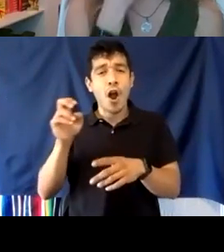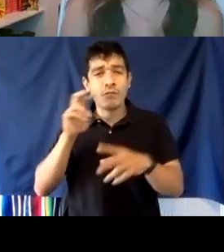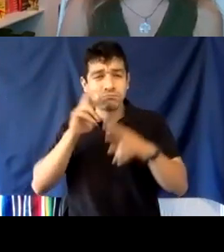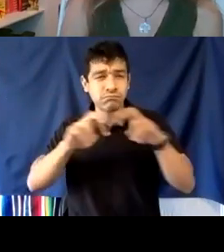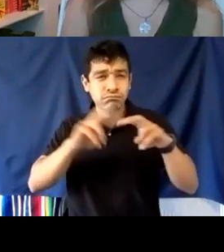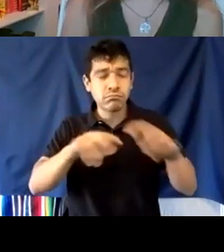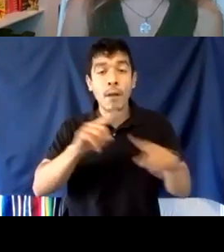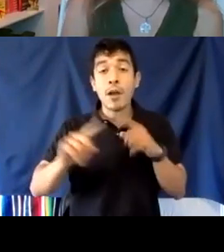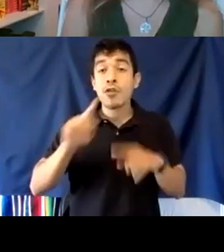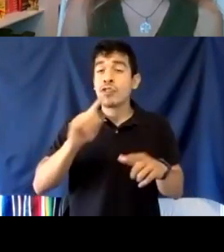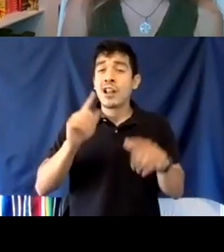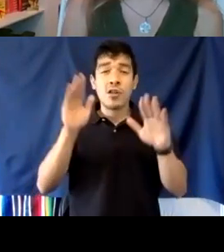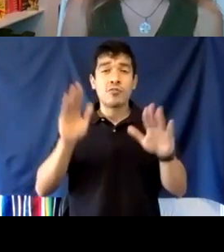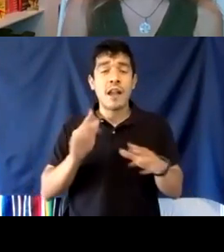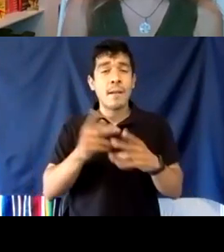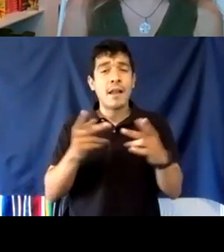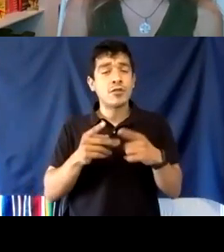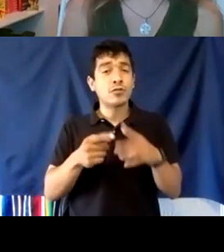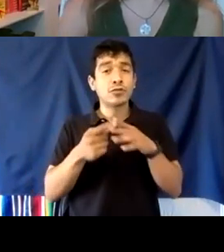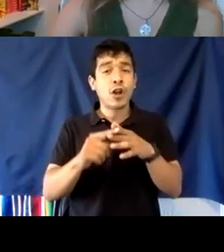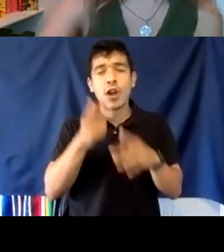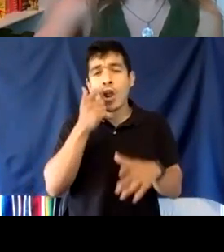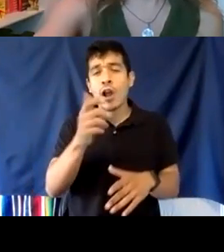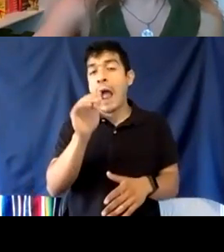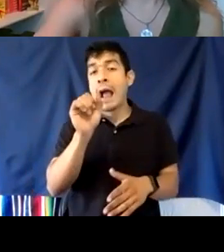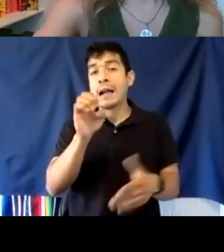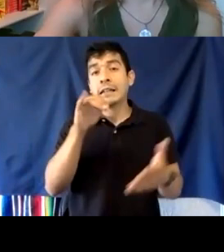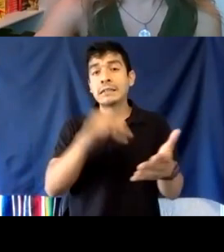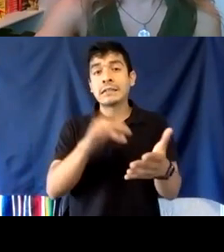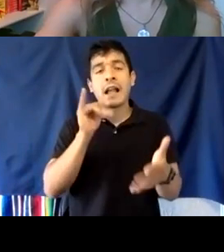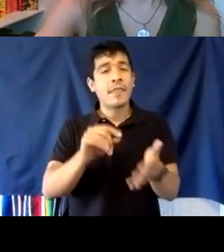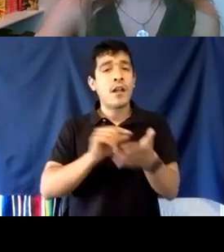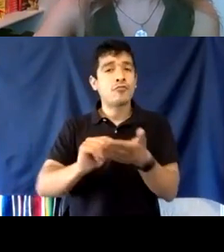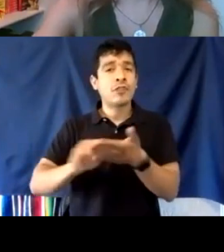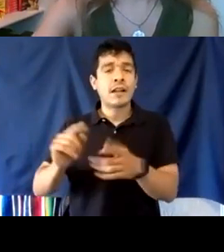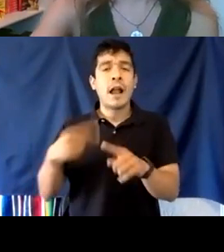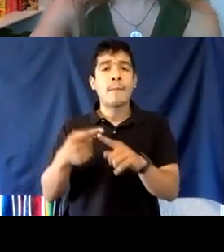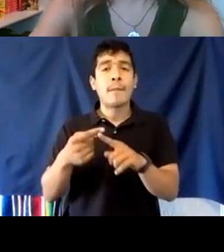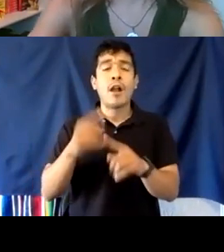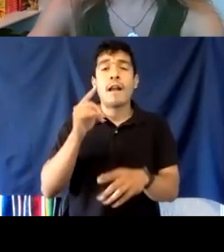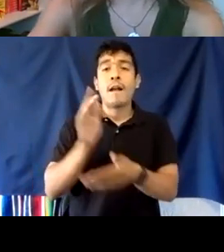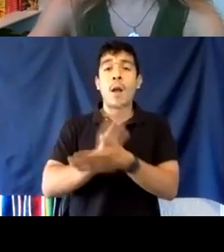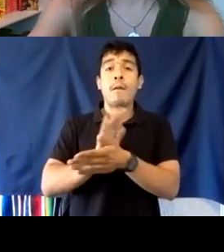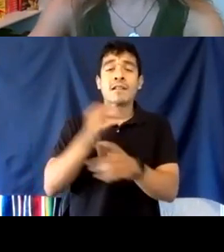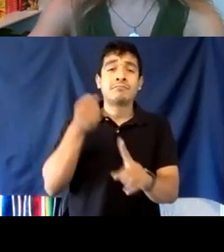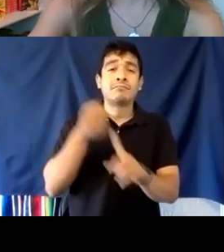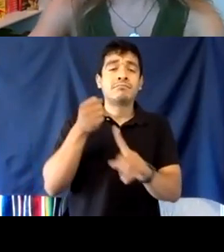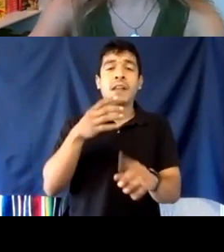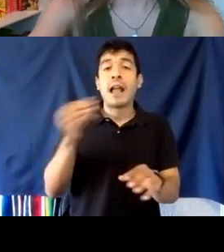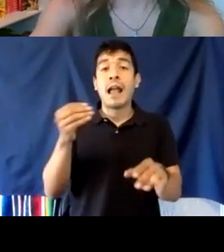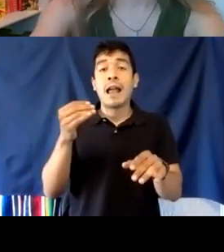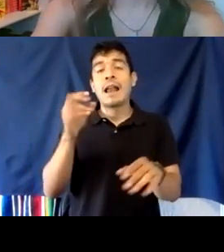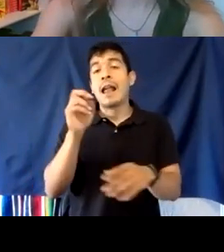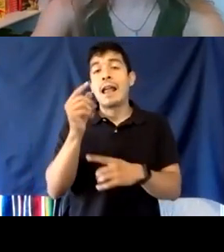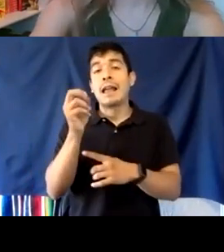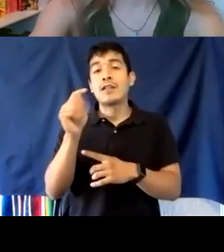great place to start is to look at all the case studies that have been written about film impact and engagement campaigns. There's a